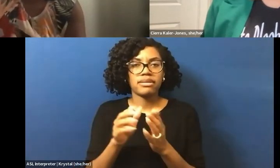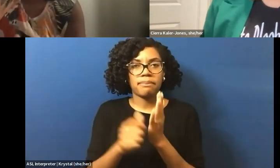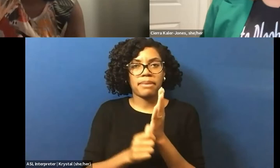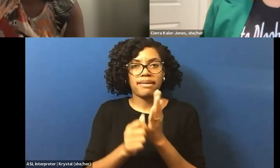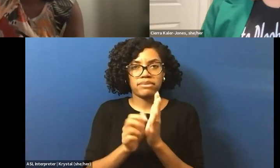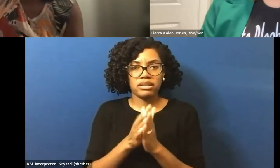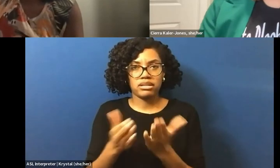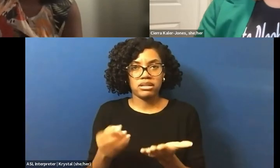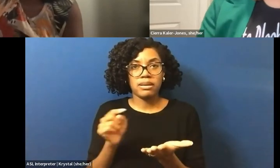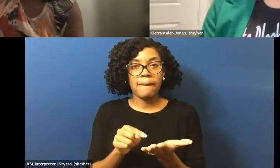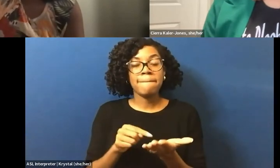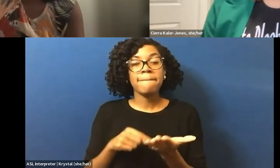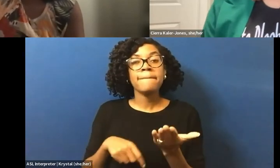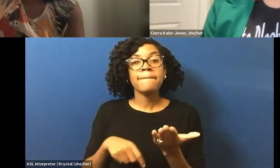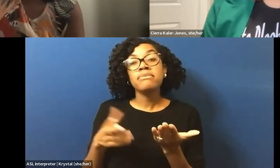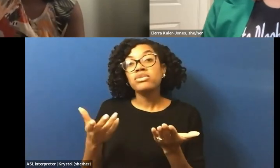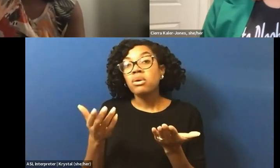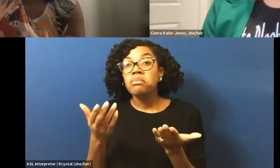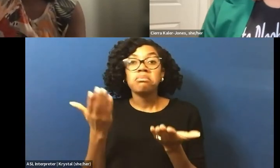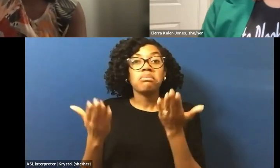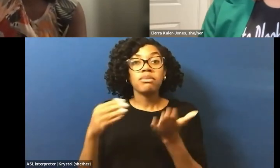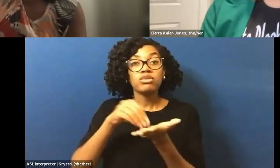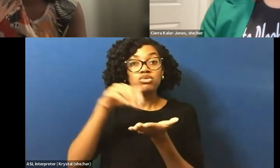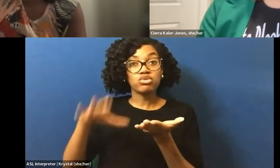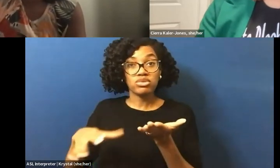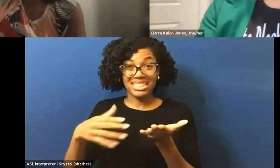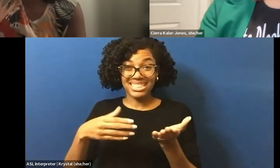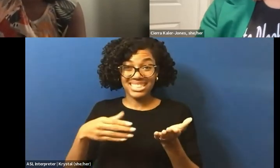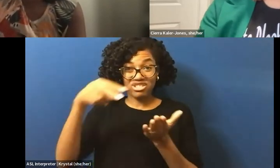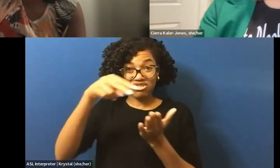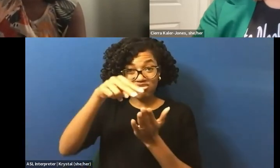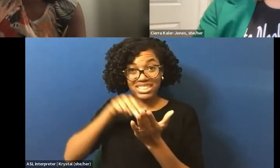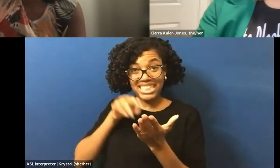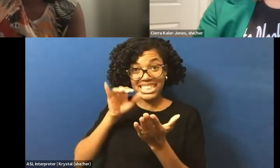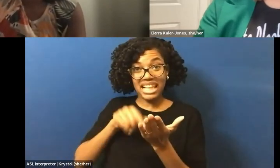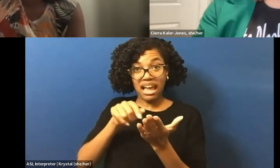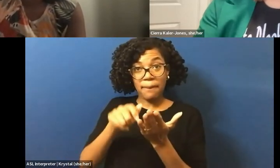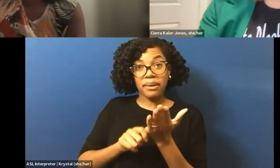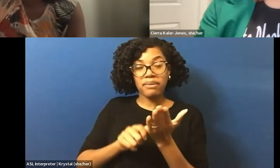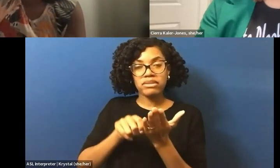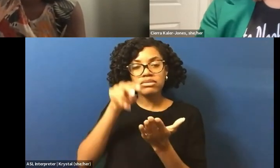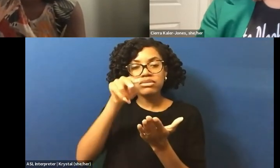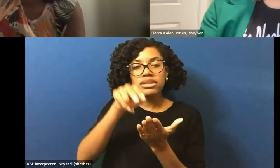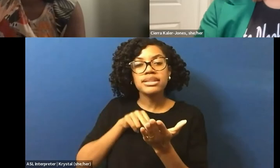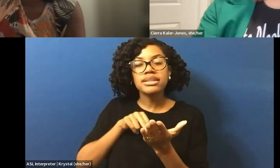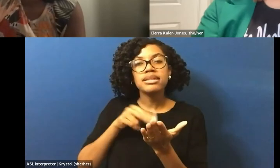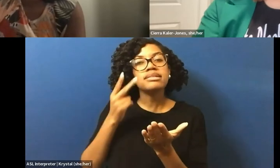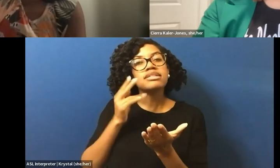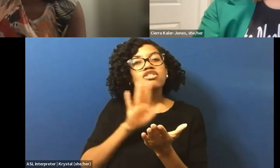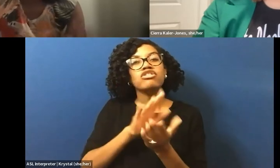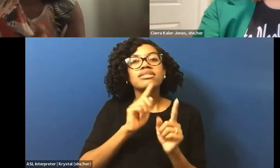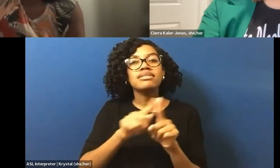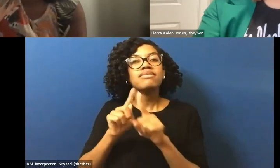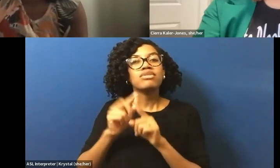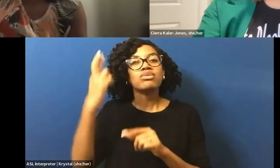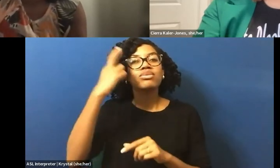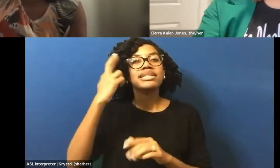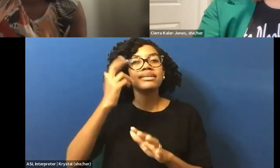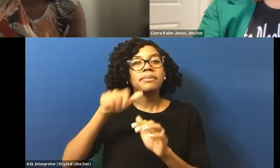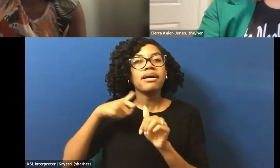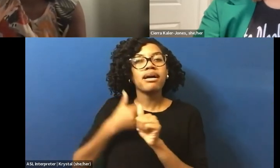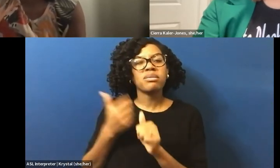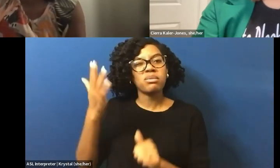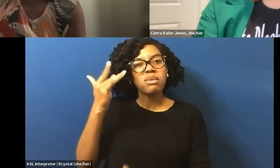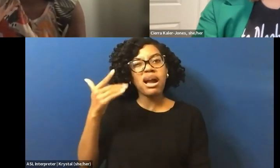for students to read through that and think through the reasoning of what she offers. One of the things that's really interesting about